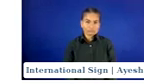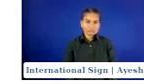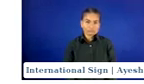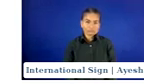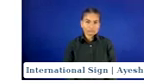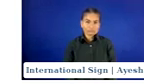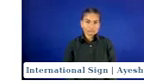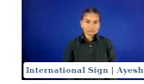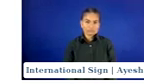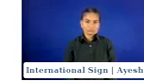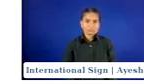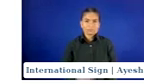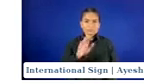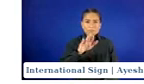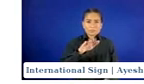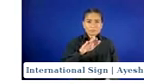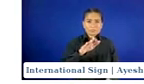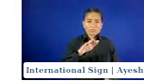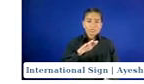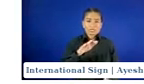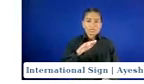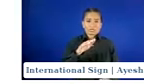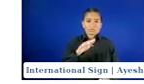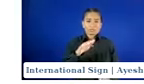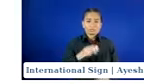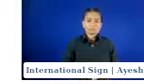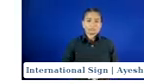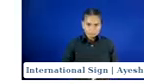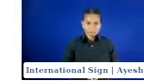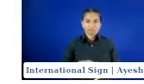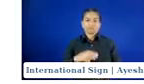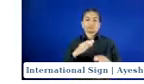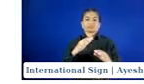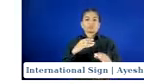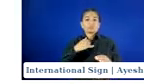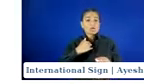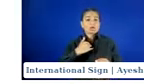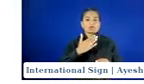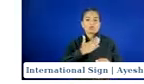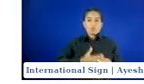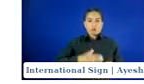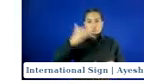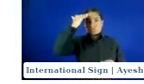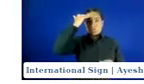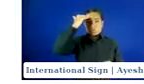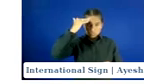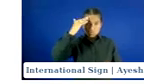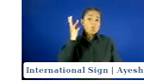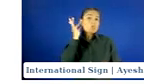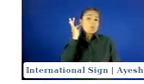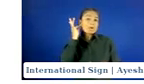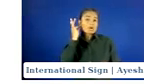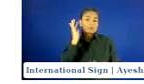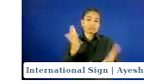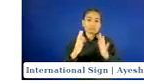higher than that of women by almost 20%. This is due to the difference in the accumulated time of social